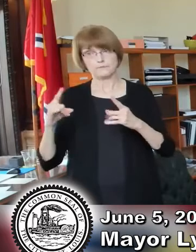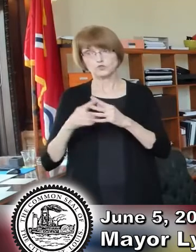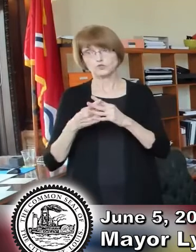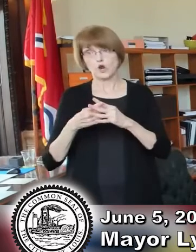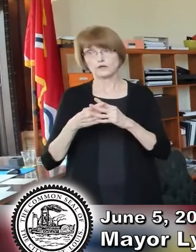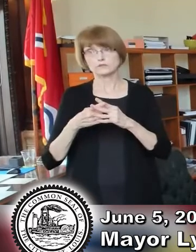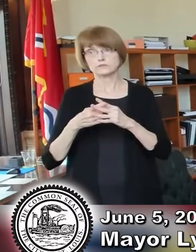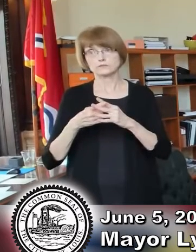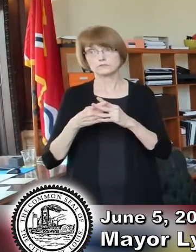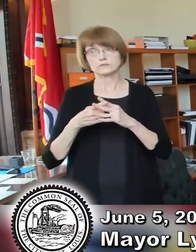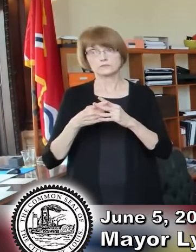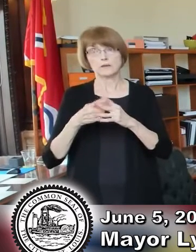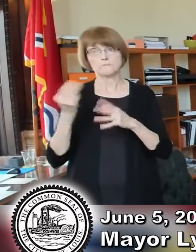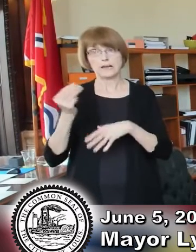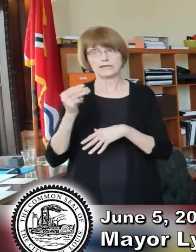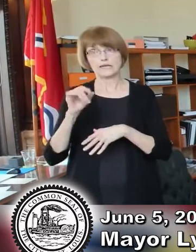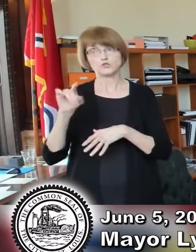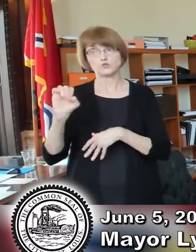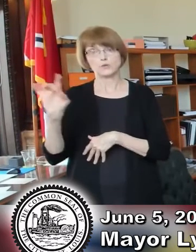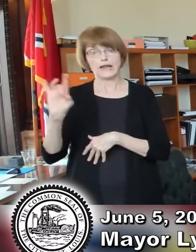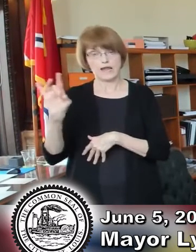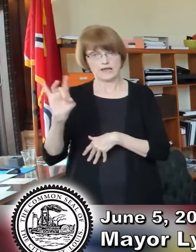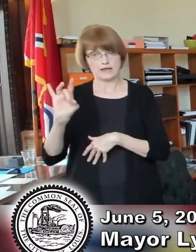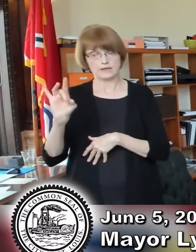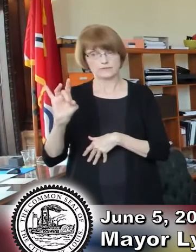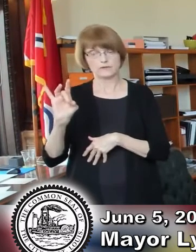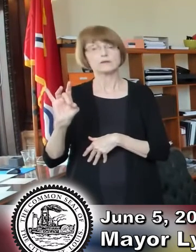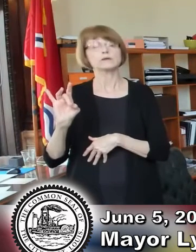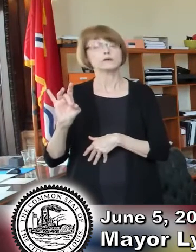They start on Monday. They are having a